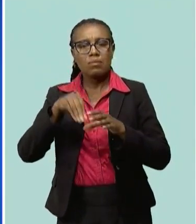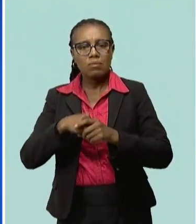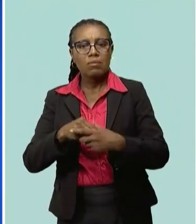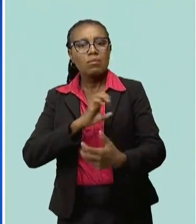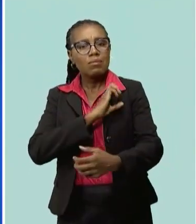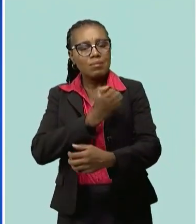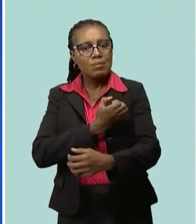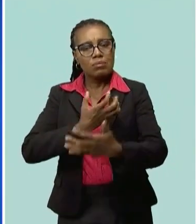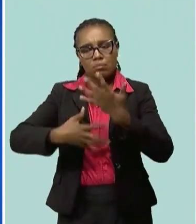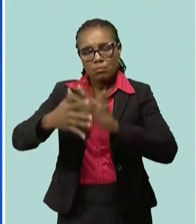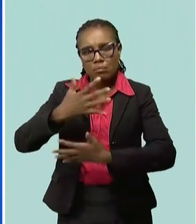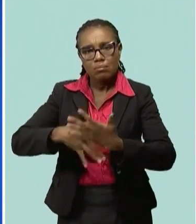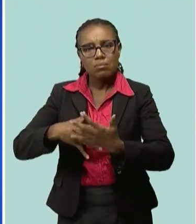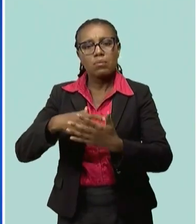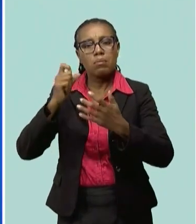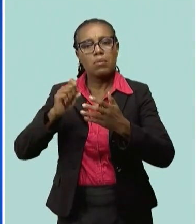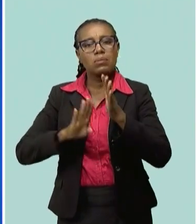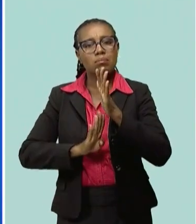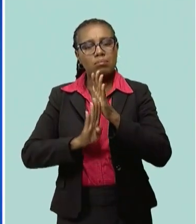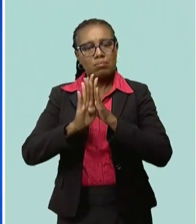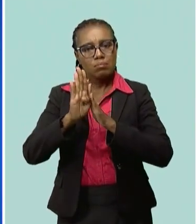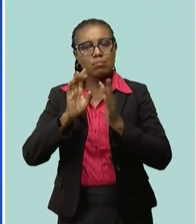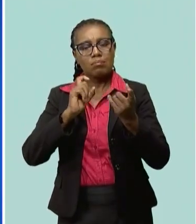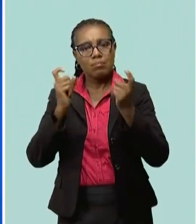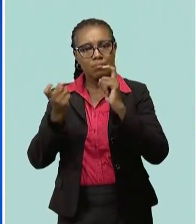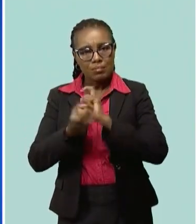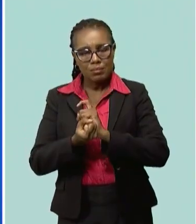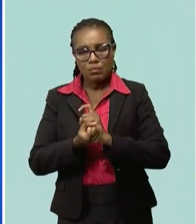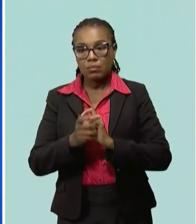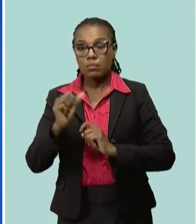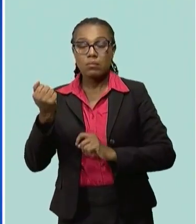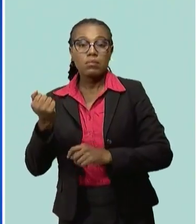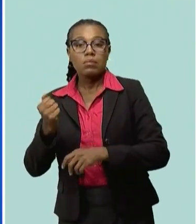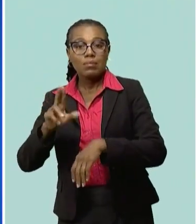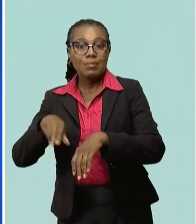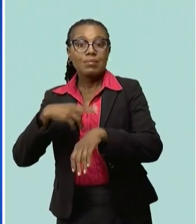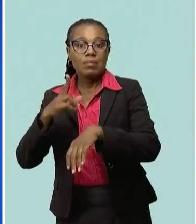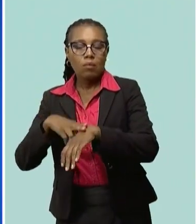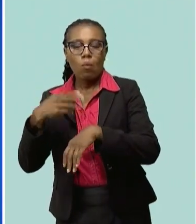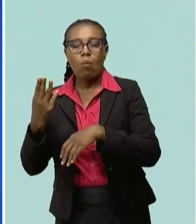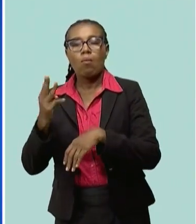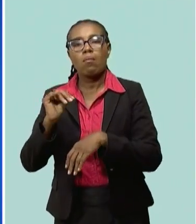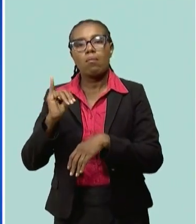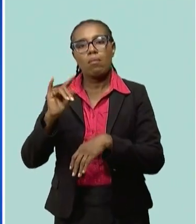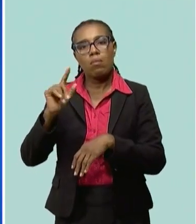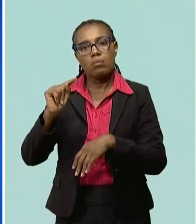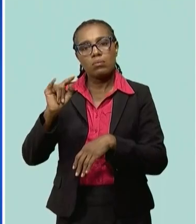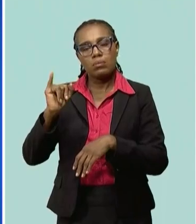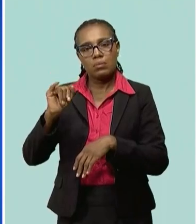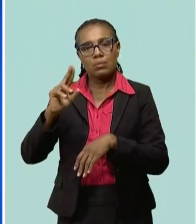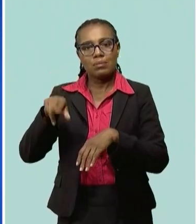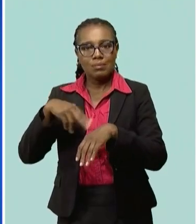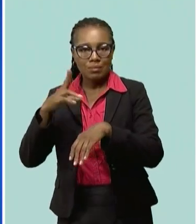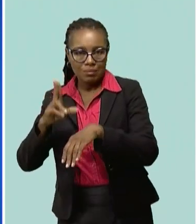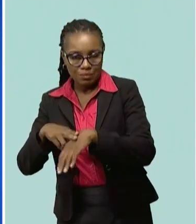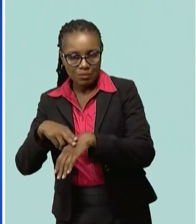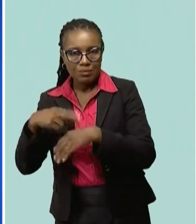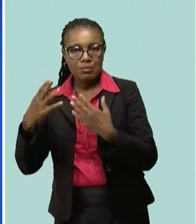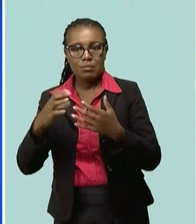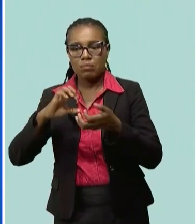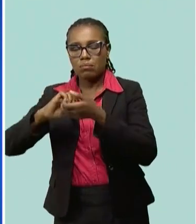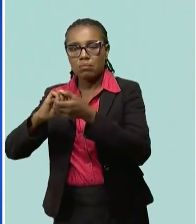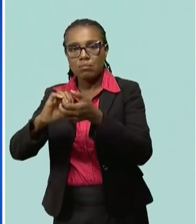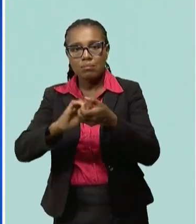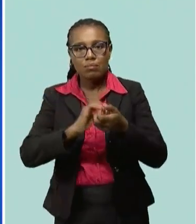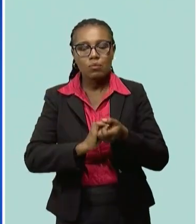we expect also to be working with one of our international multilateral partners, I should say, to have a storage strategy as well.